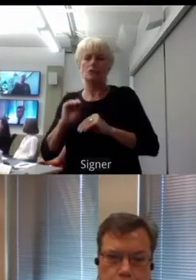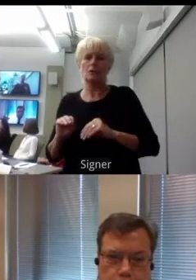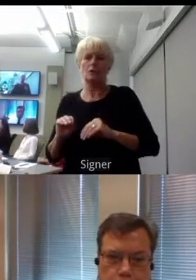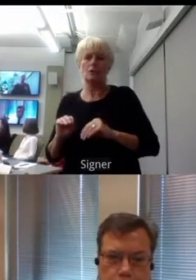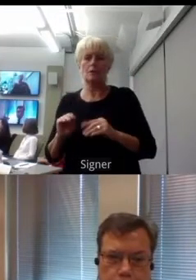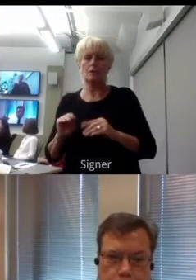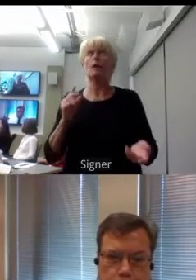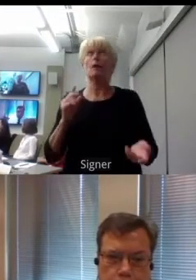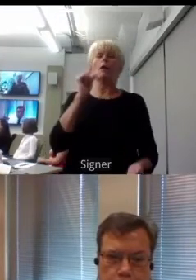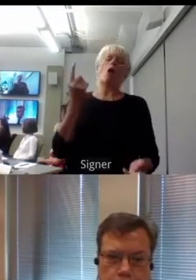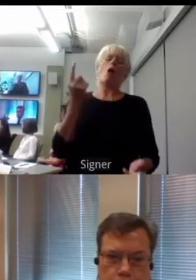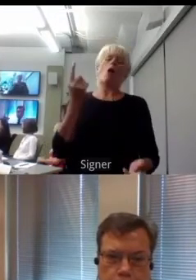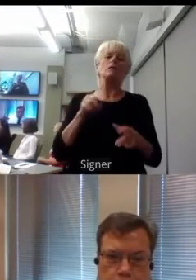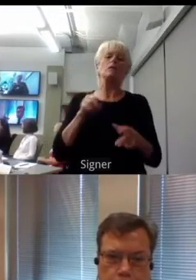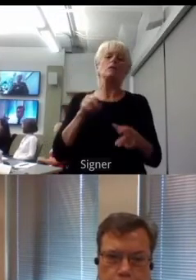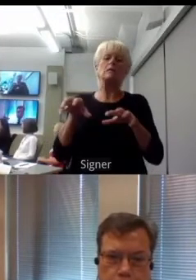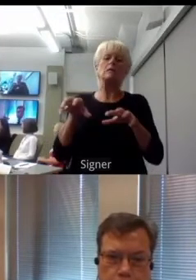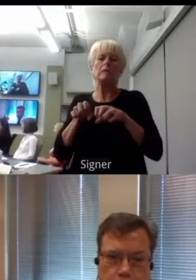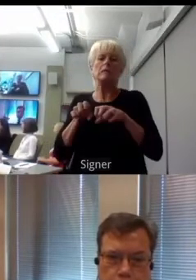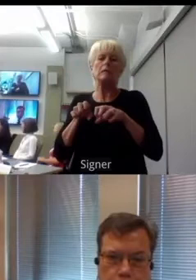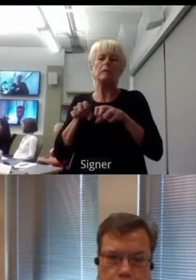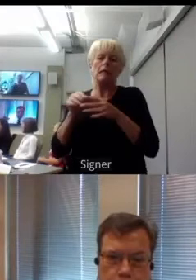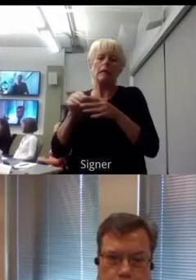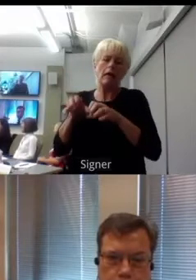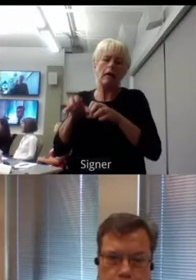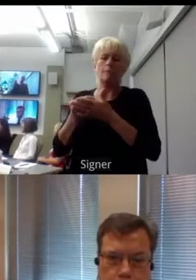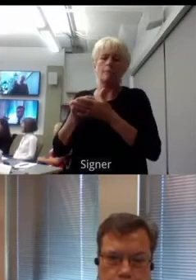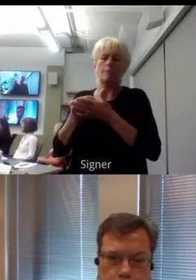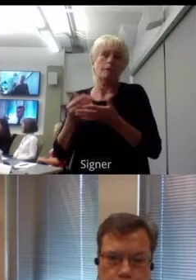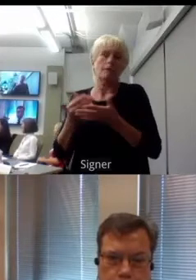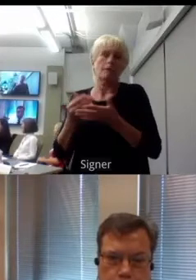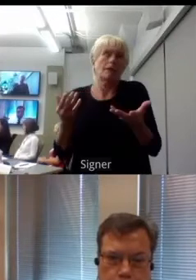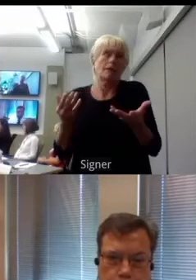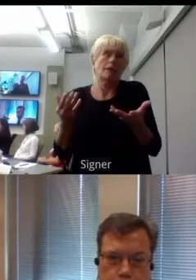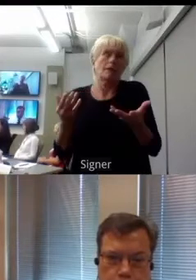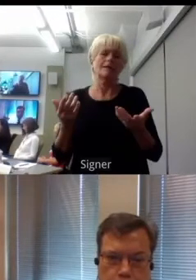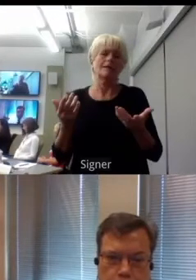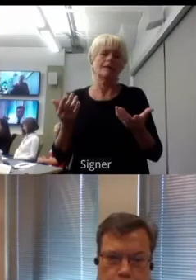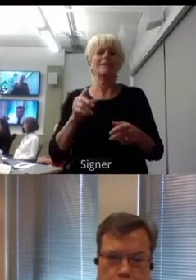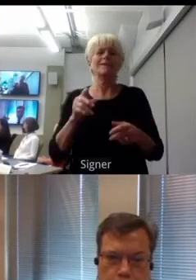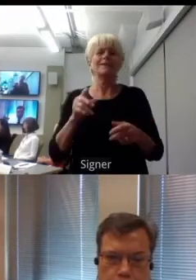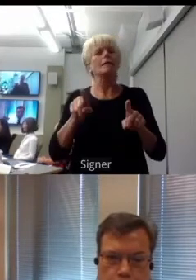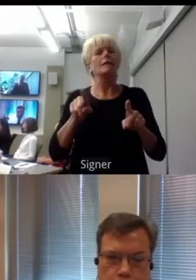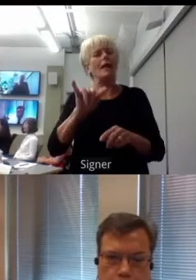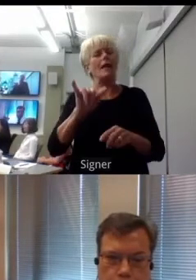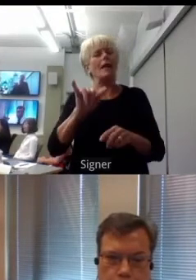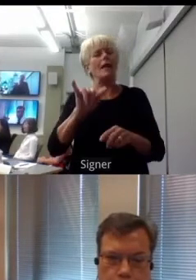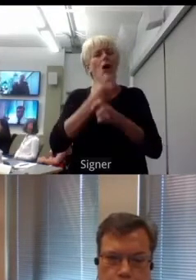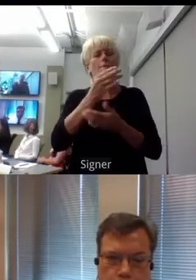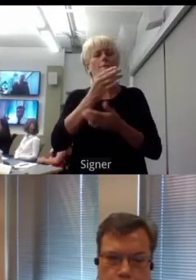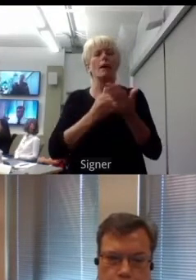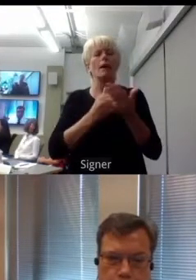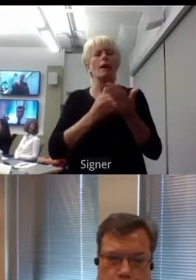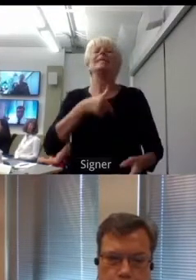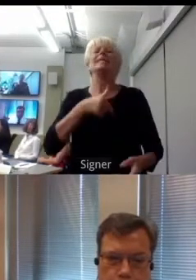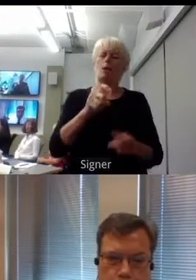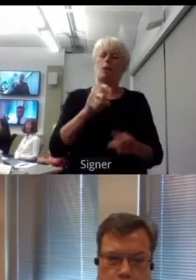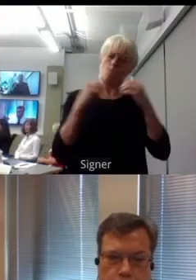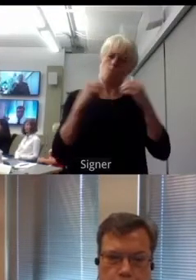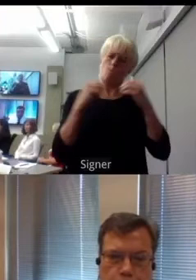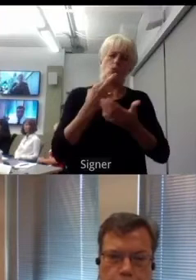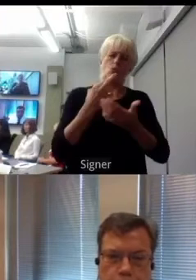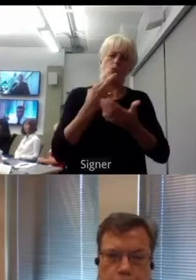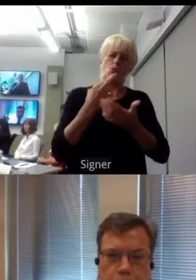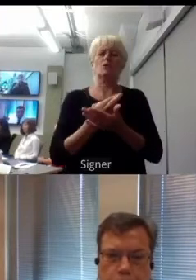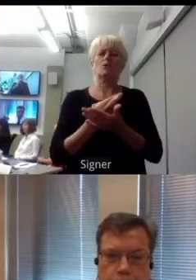what that looks like when times are great, but I think we needed more resources. We had a small, great team in the Disability